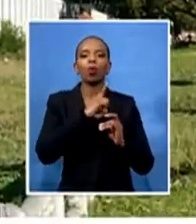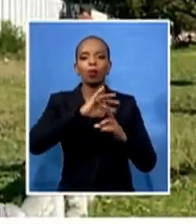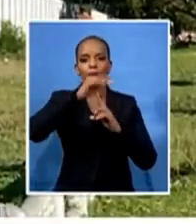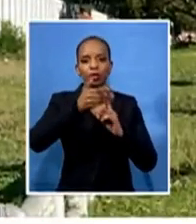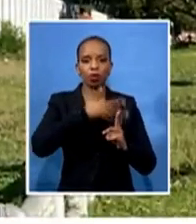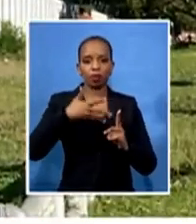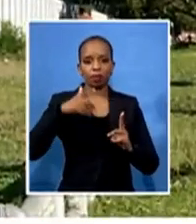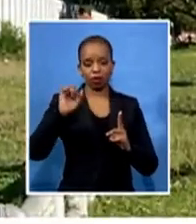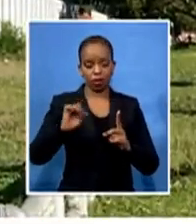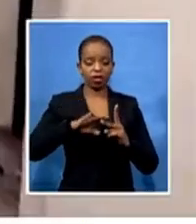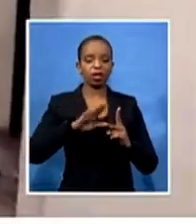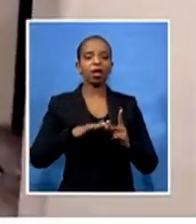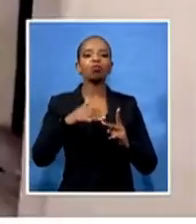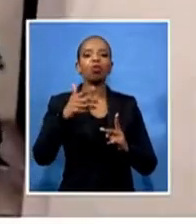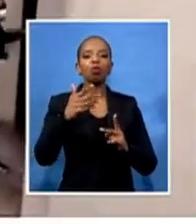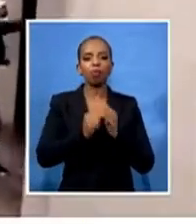fitness routine.